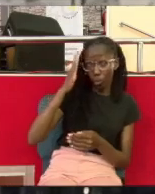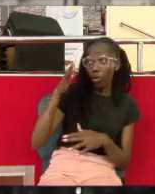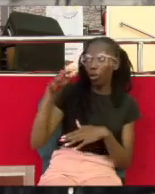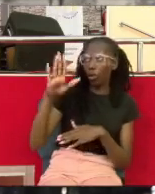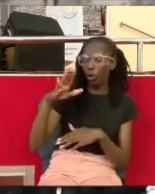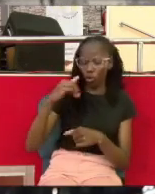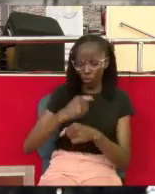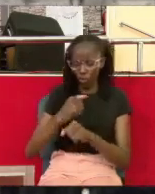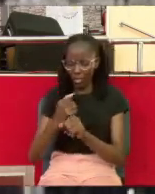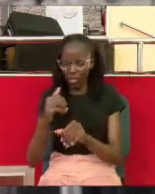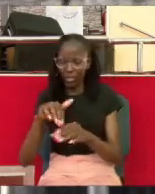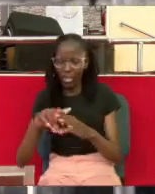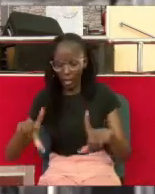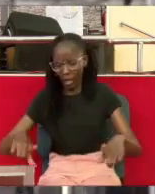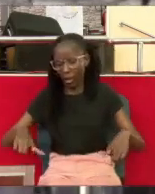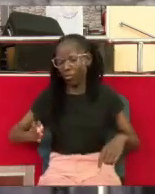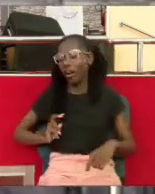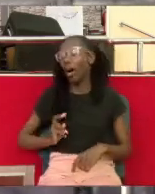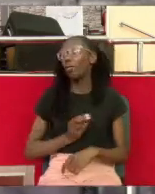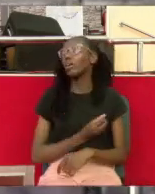lives.